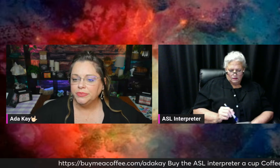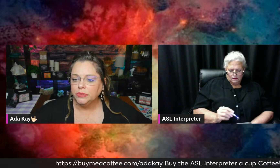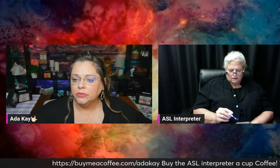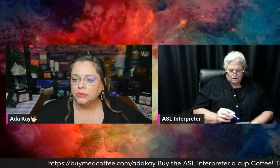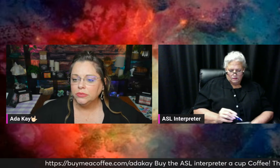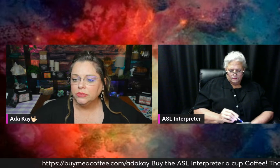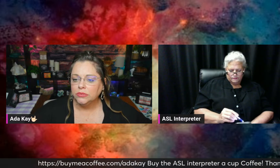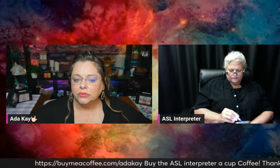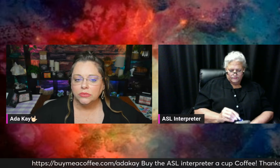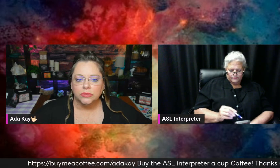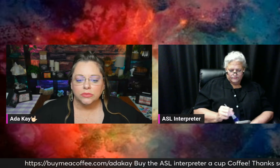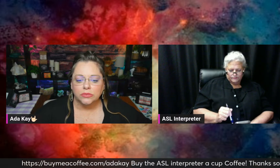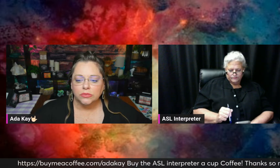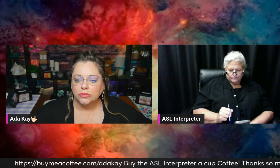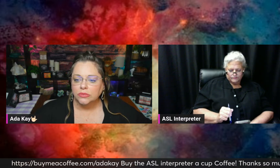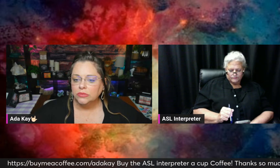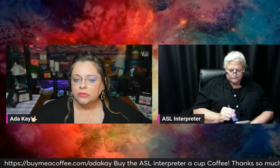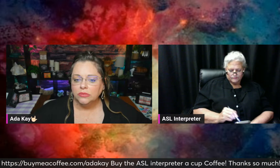accident. I